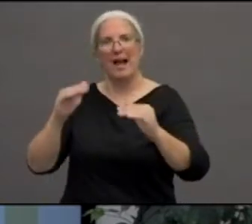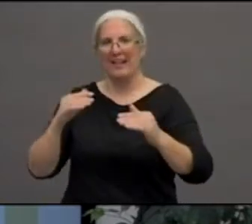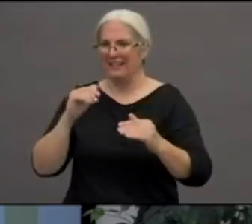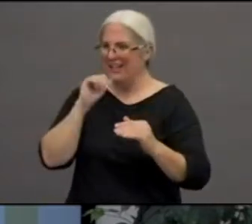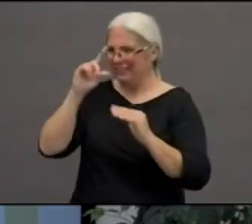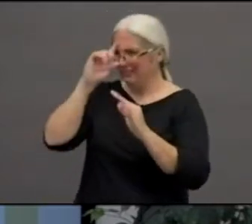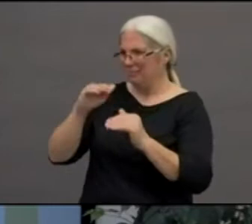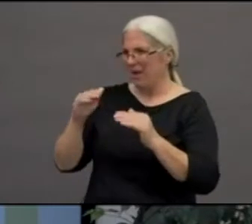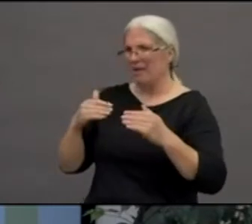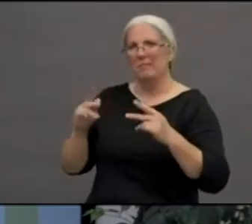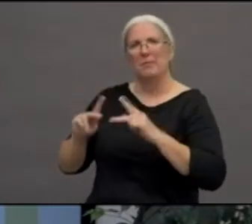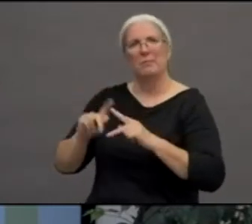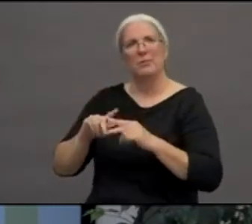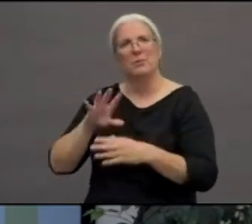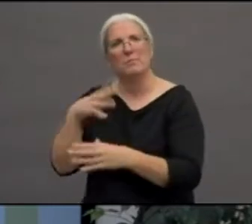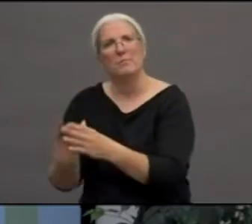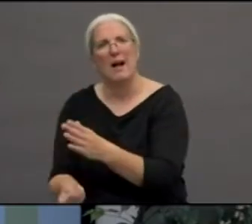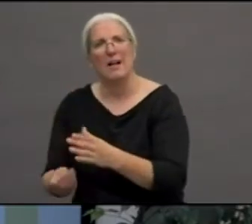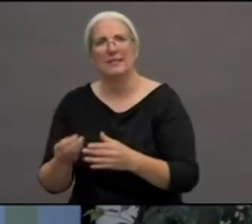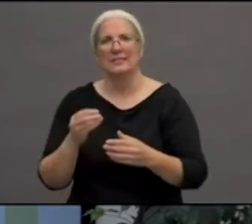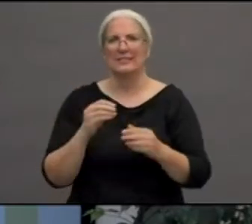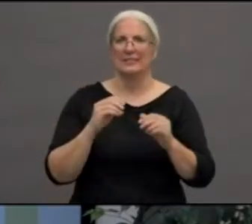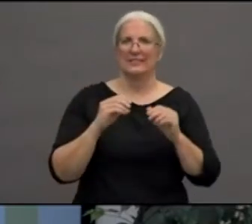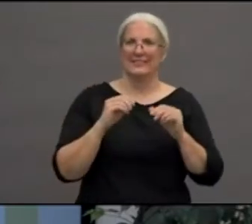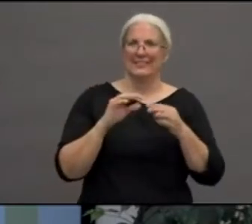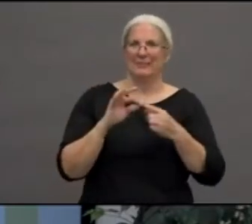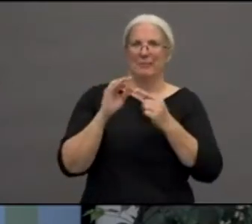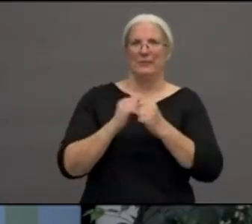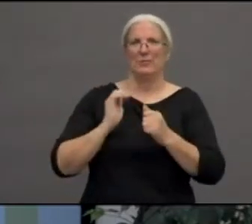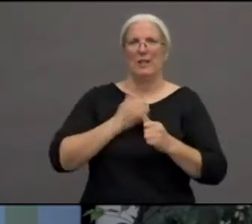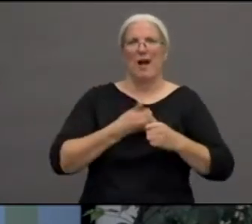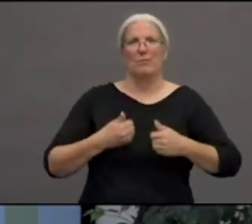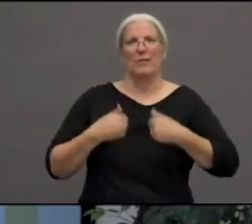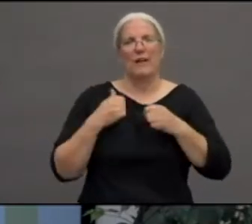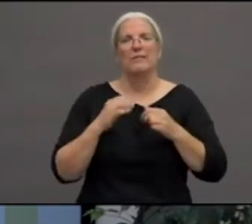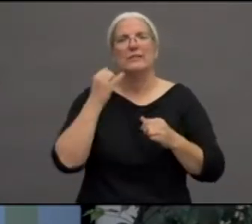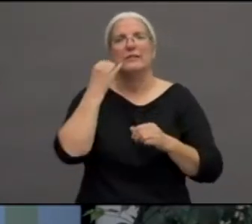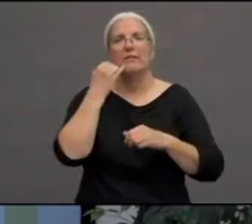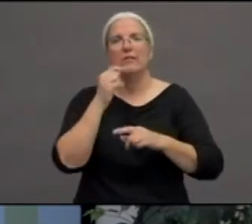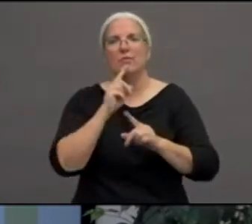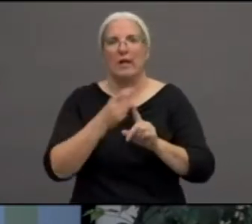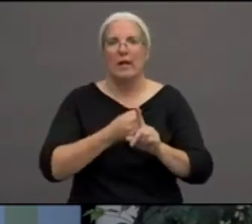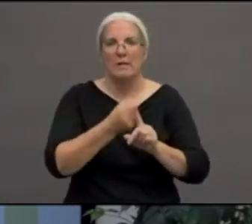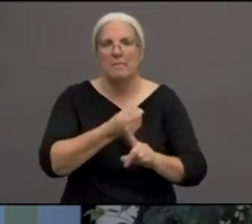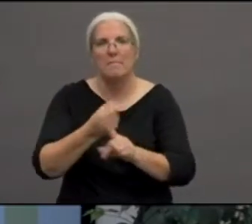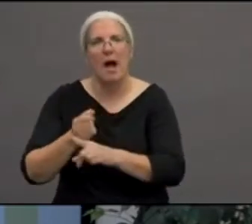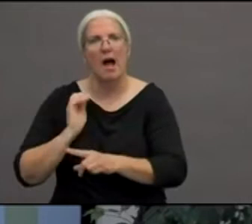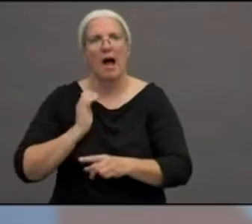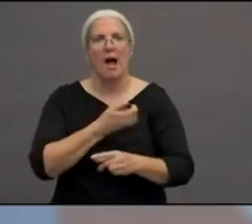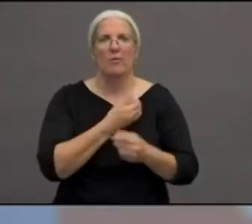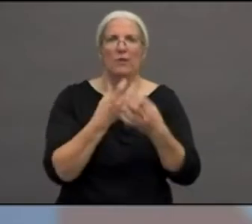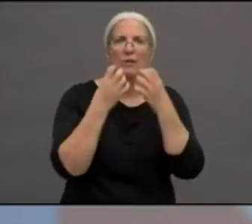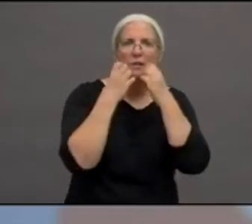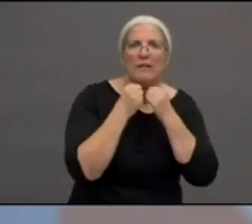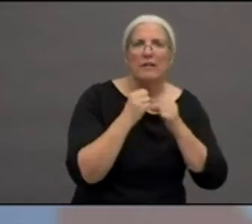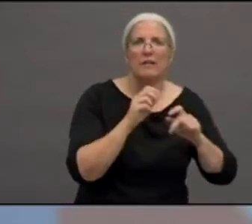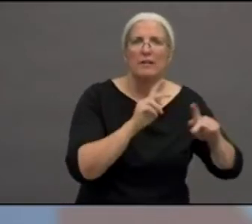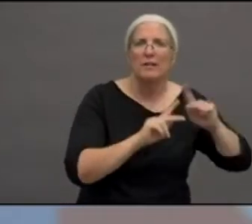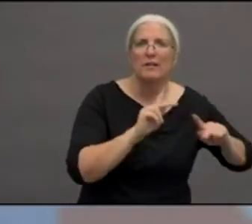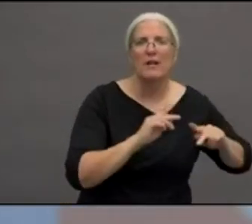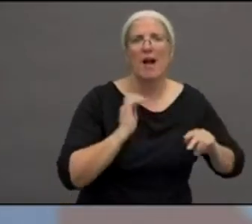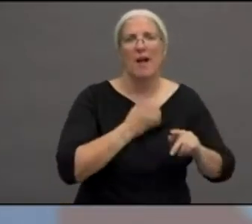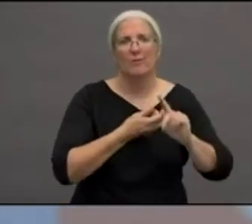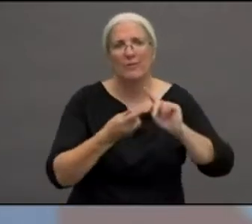to our life, if it's impacting us, meaning a loved one or a friend or a family member has died, it